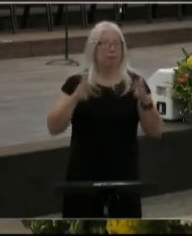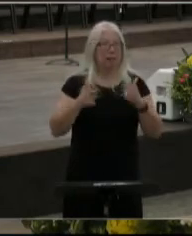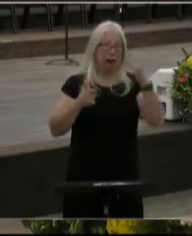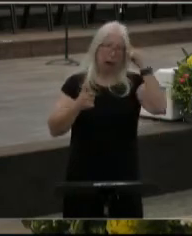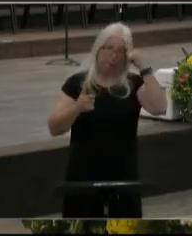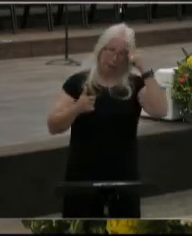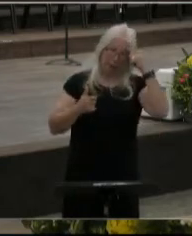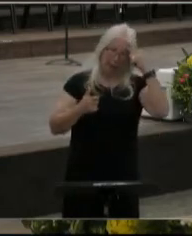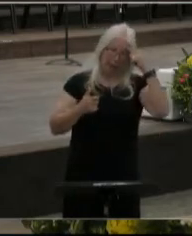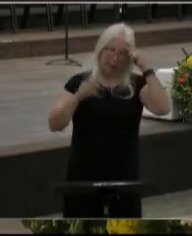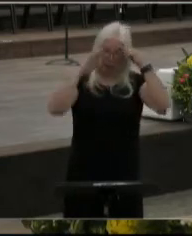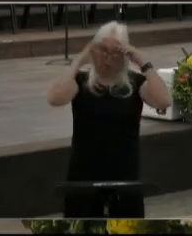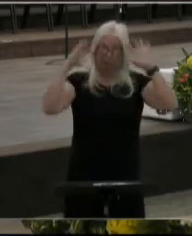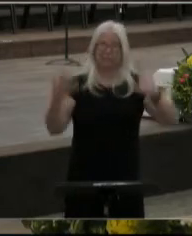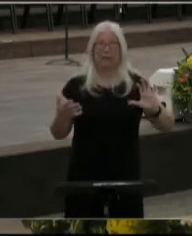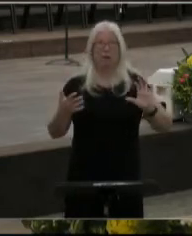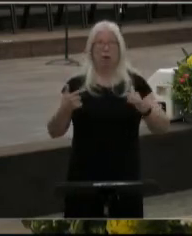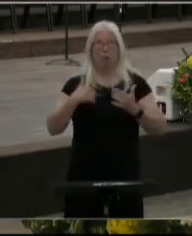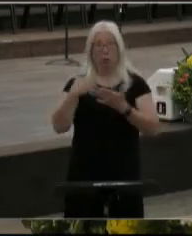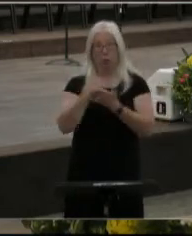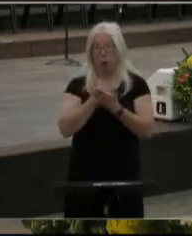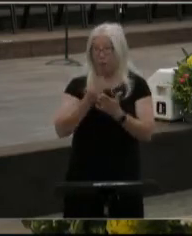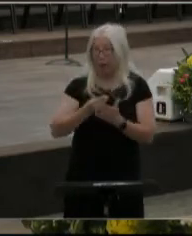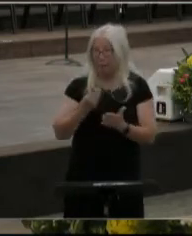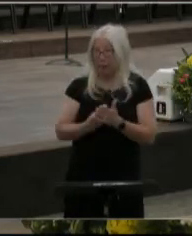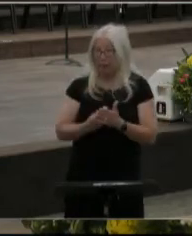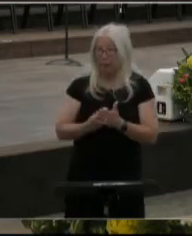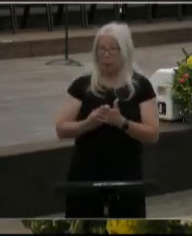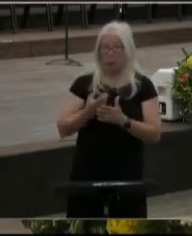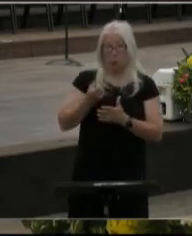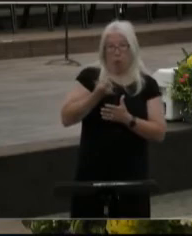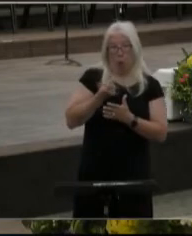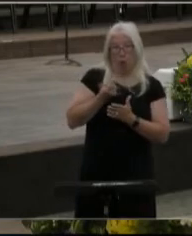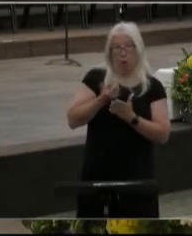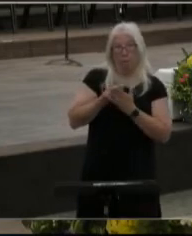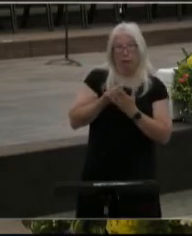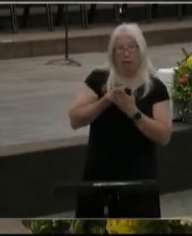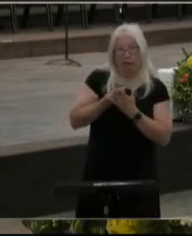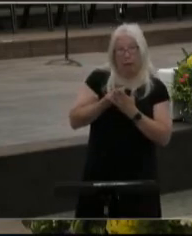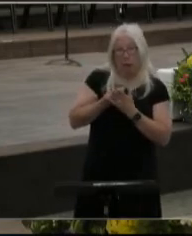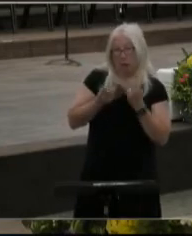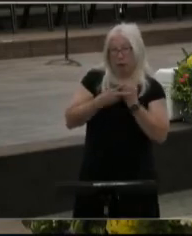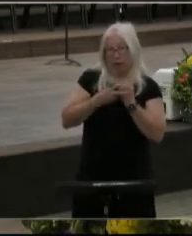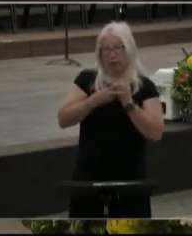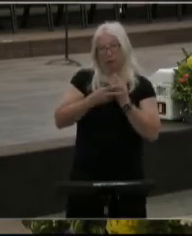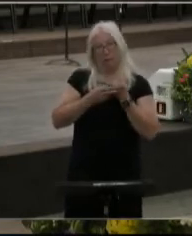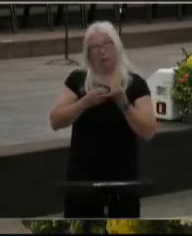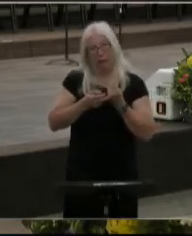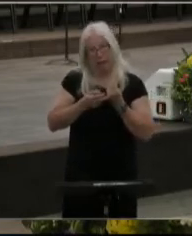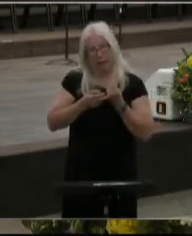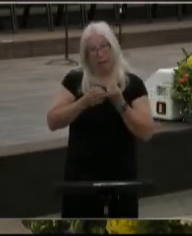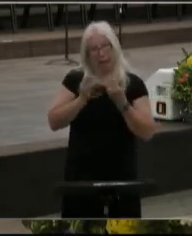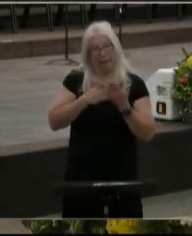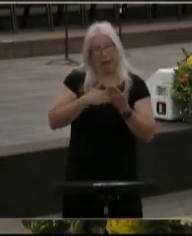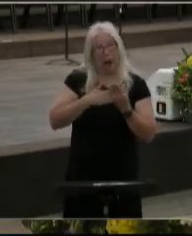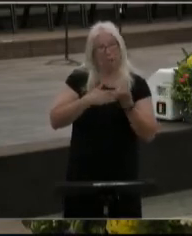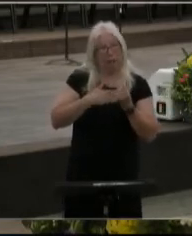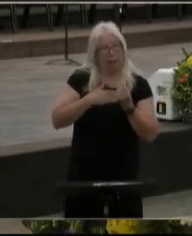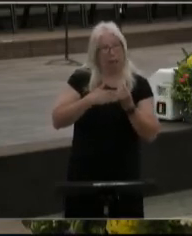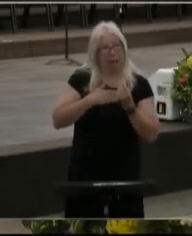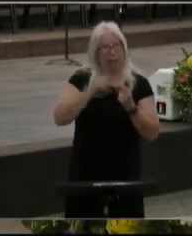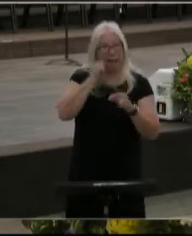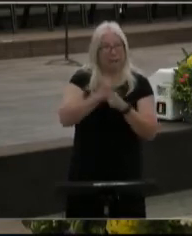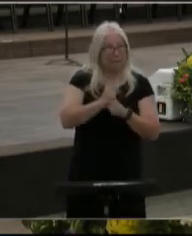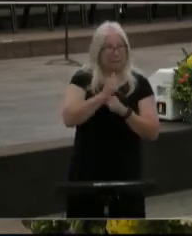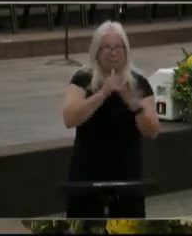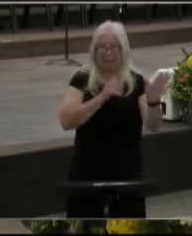our mindset's messed up. We want to earn that money. We want to hold on to our money. We want to keep a hold of our money. It's our money. And sister,